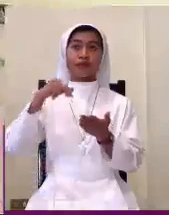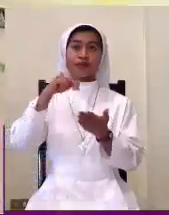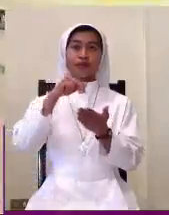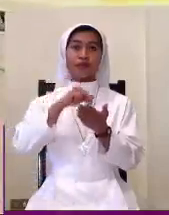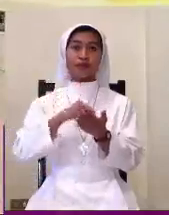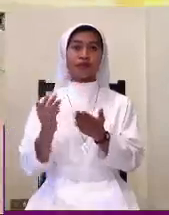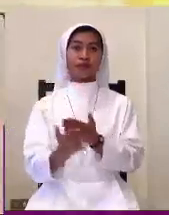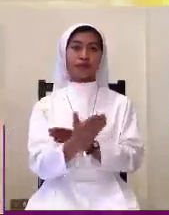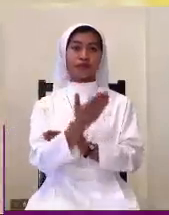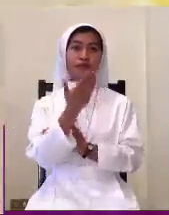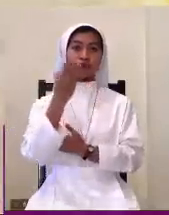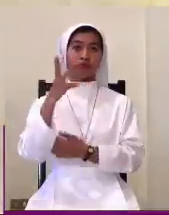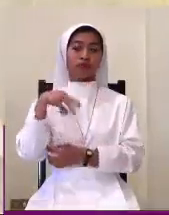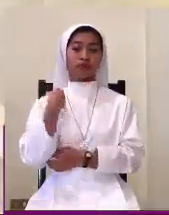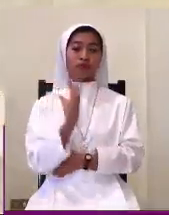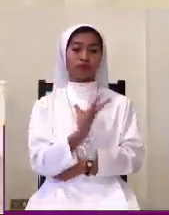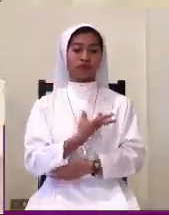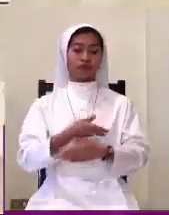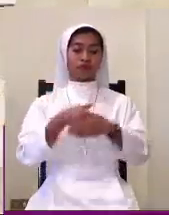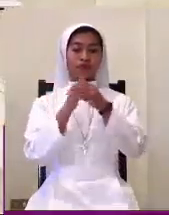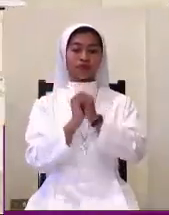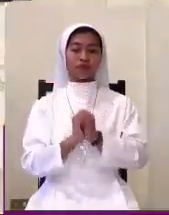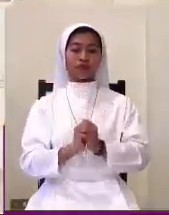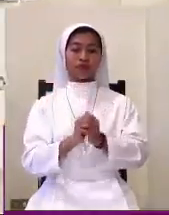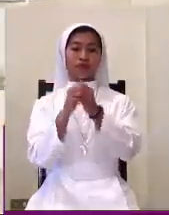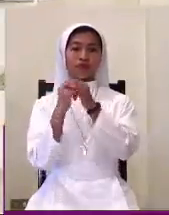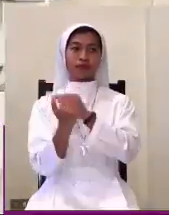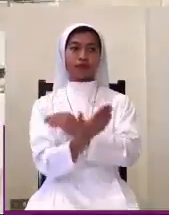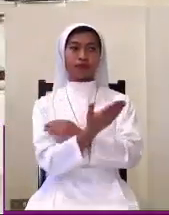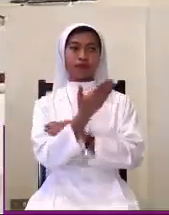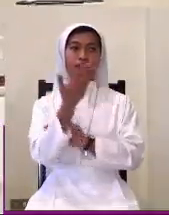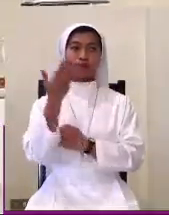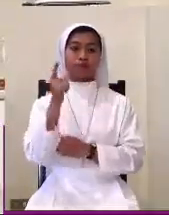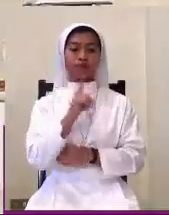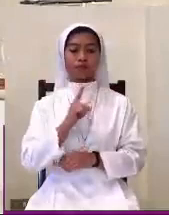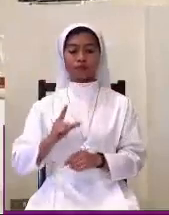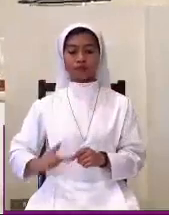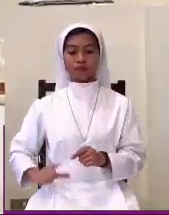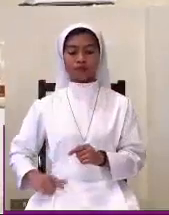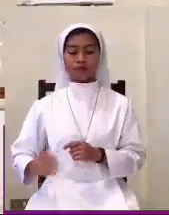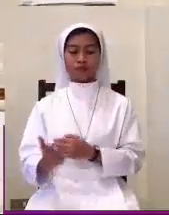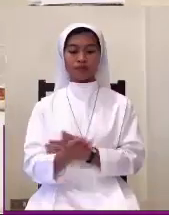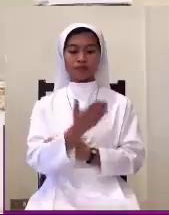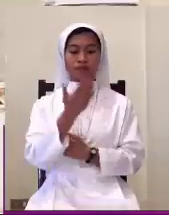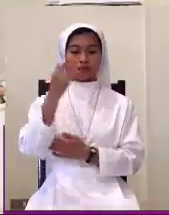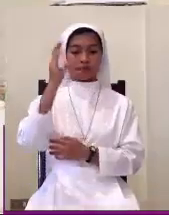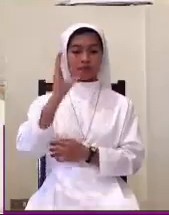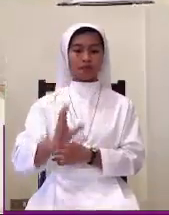Resurrexit omnem tua, laudamus Domine,